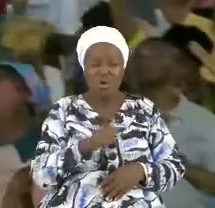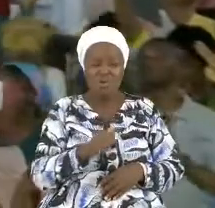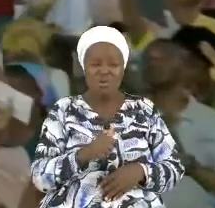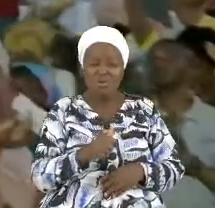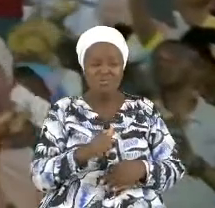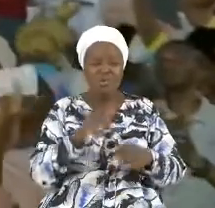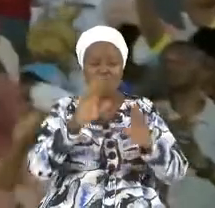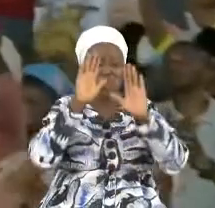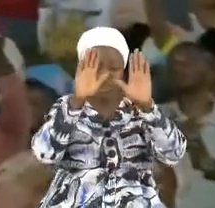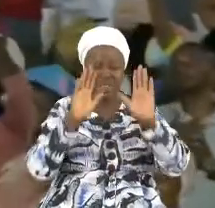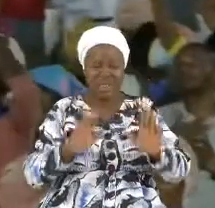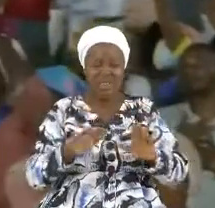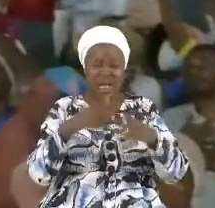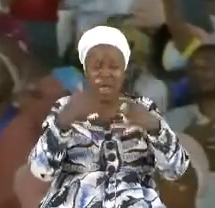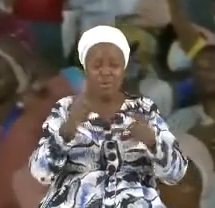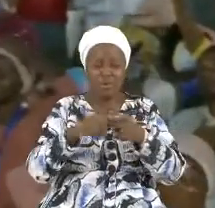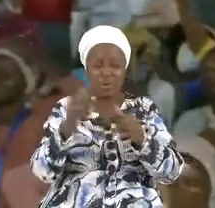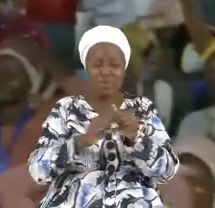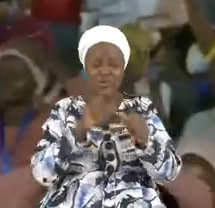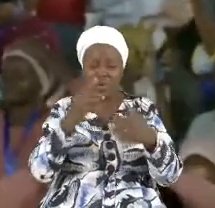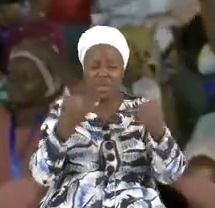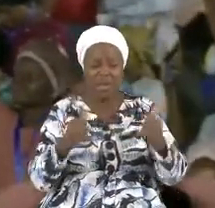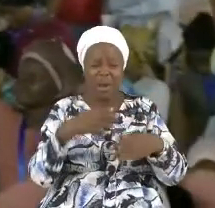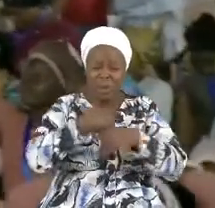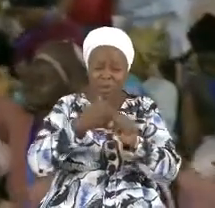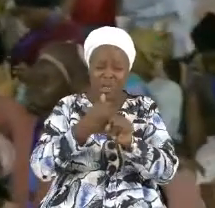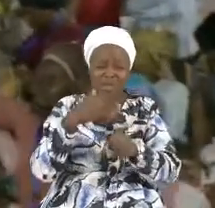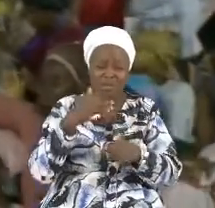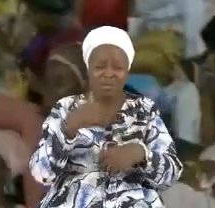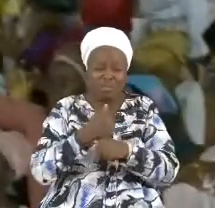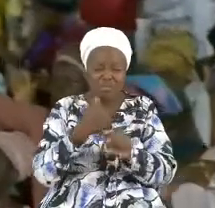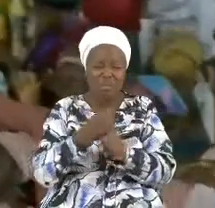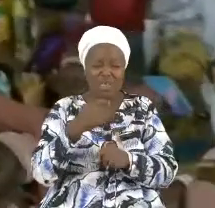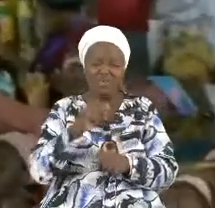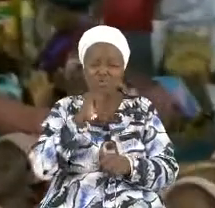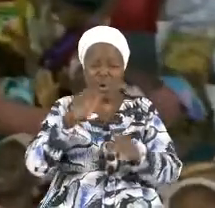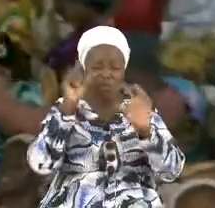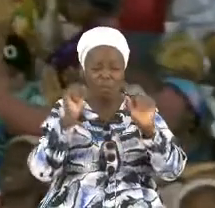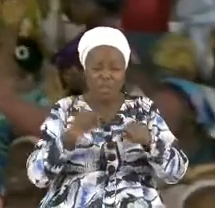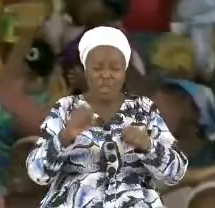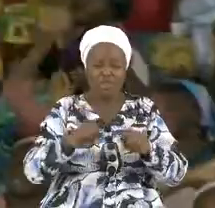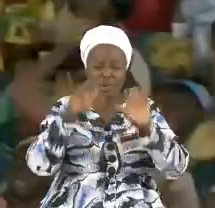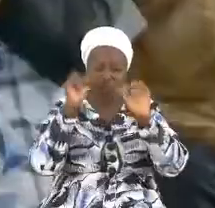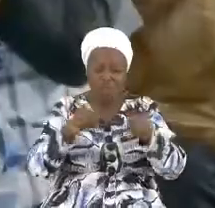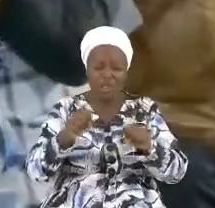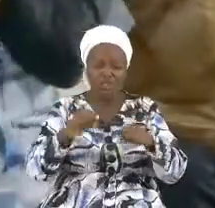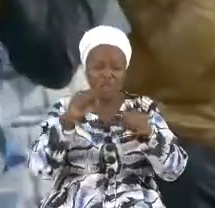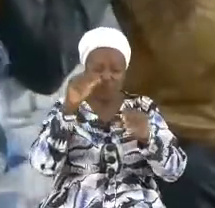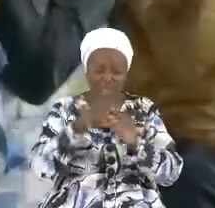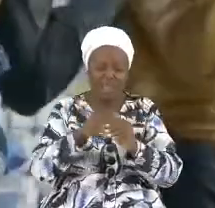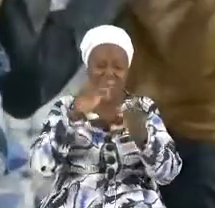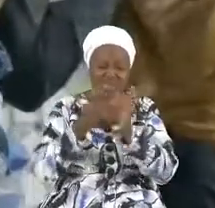Make the impossible possible in Jesus' name.